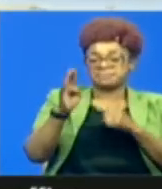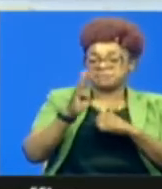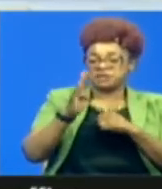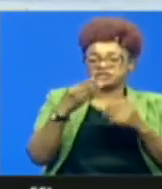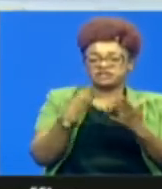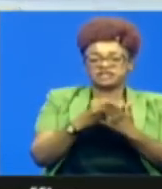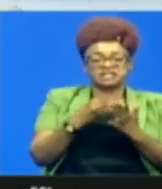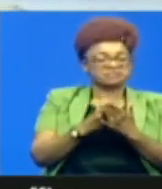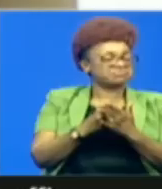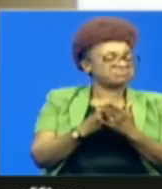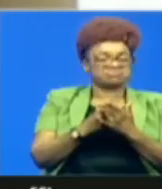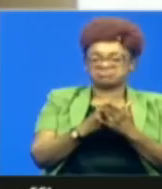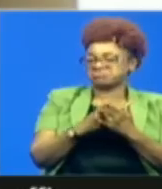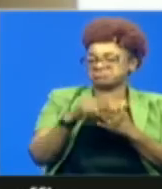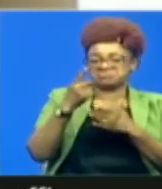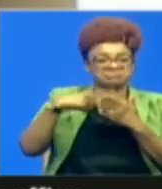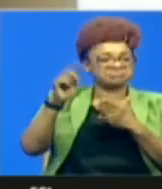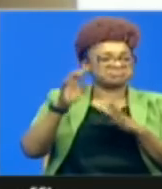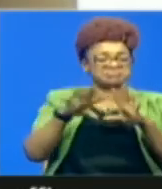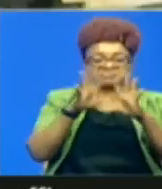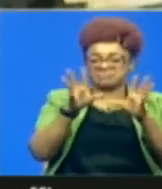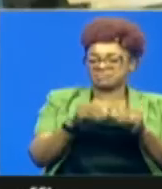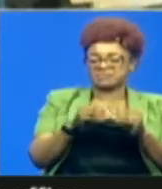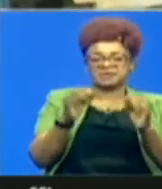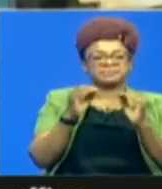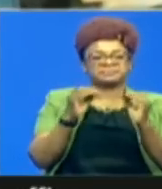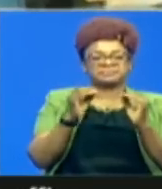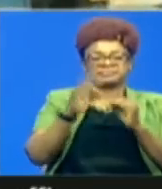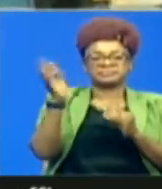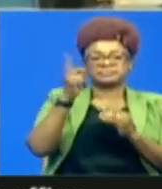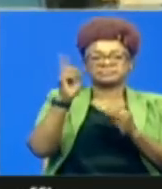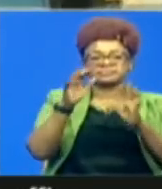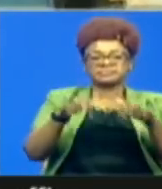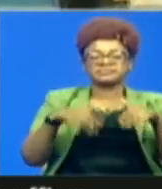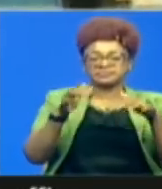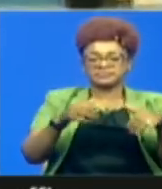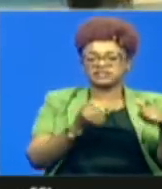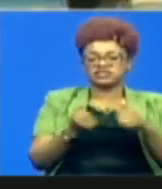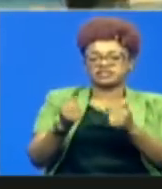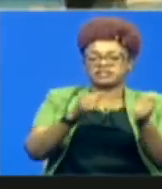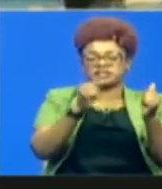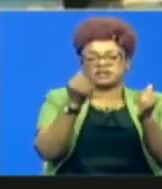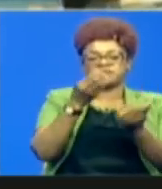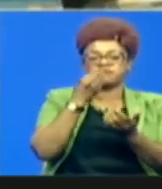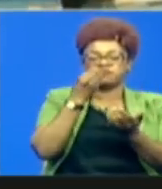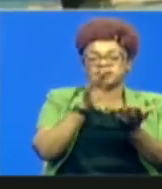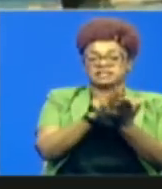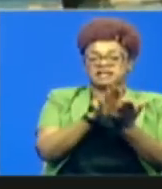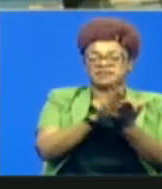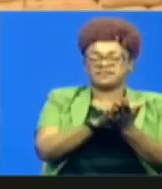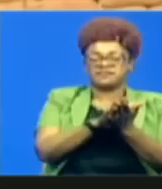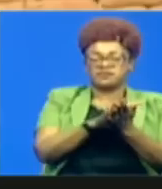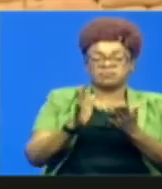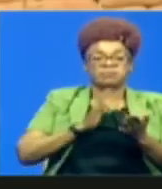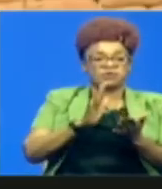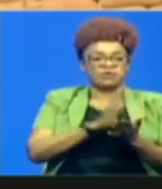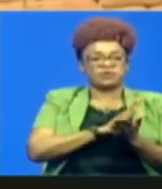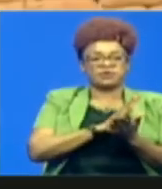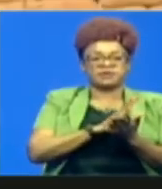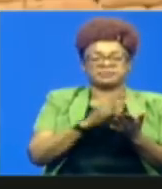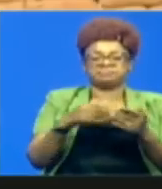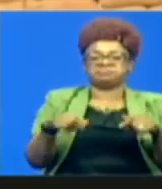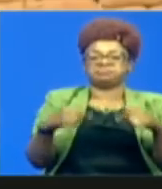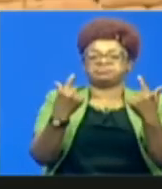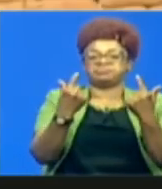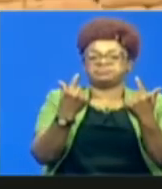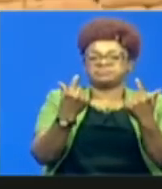the approved budget at the Ministry of Agriculture's Strategic Food Reserve Oversight Board, contravening the provisions